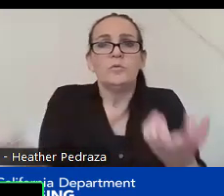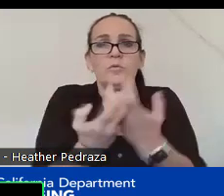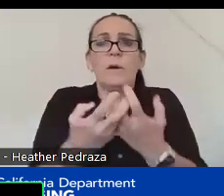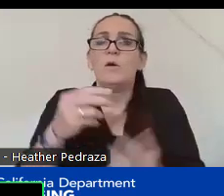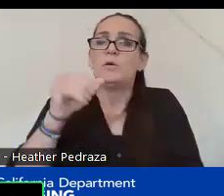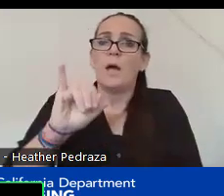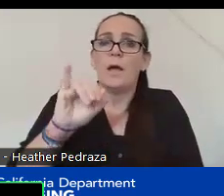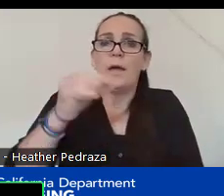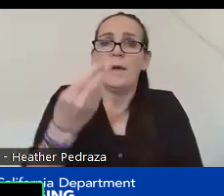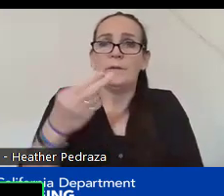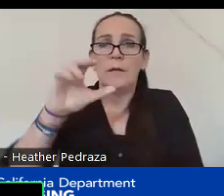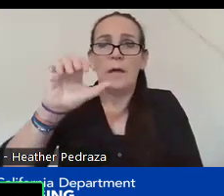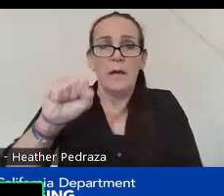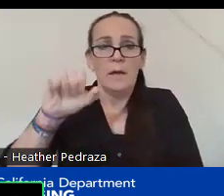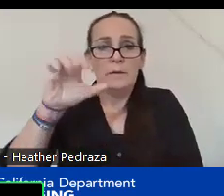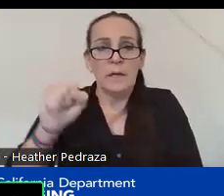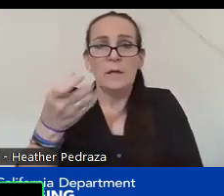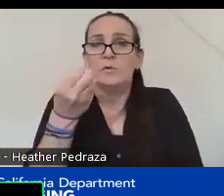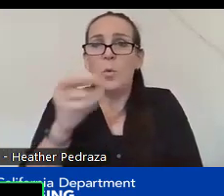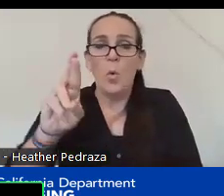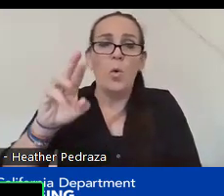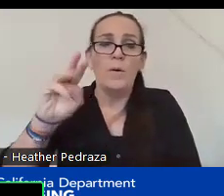funded home care.